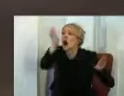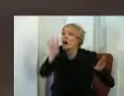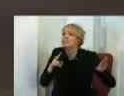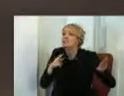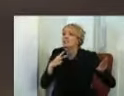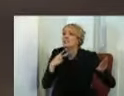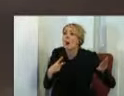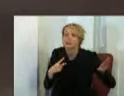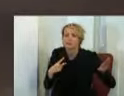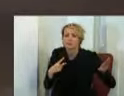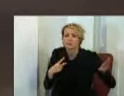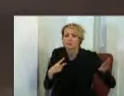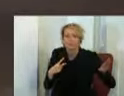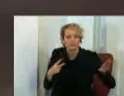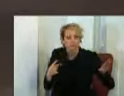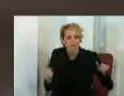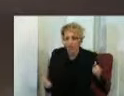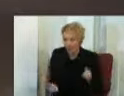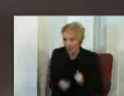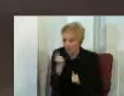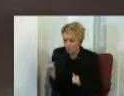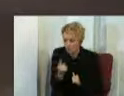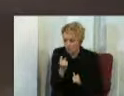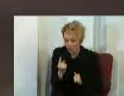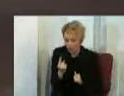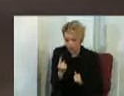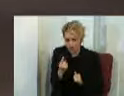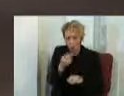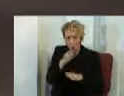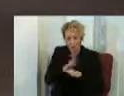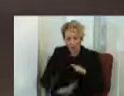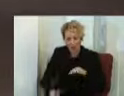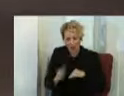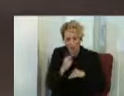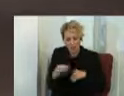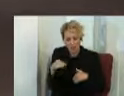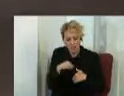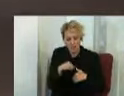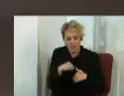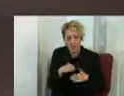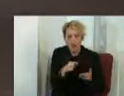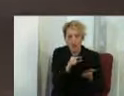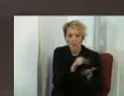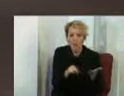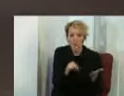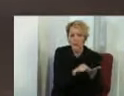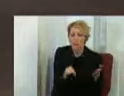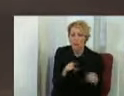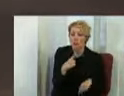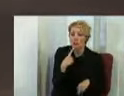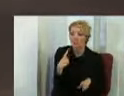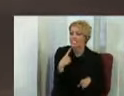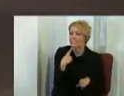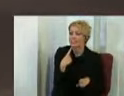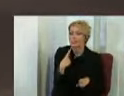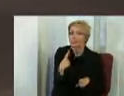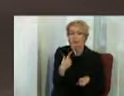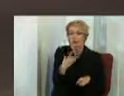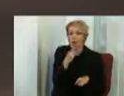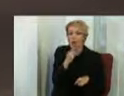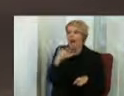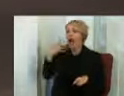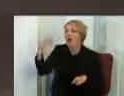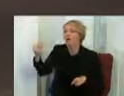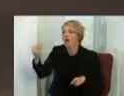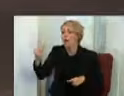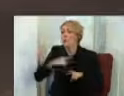voice is present all the way through. That the scripture reminds us today that it's not the God that we look for on the outside, it is the God that we must